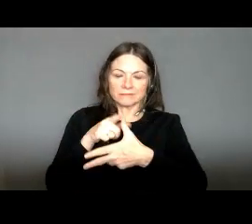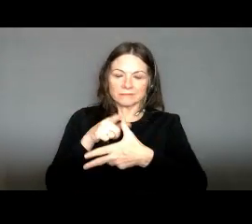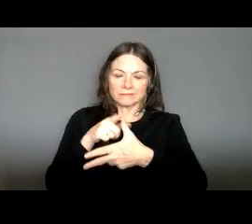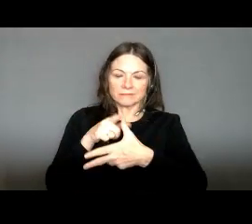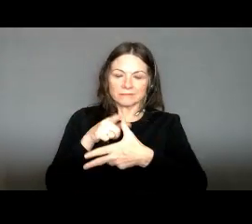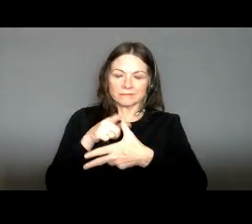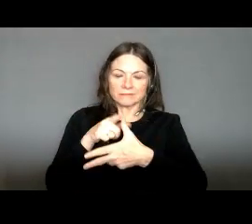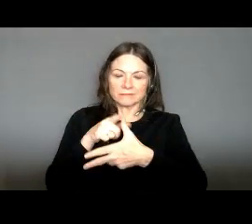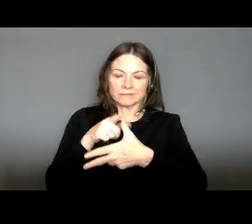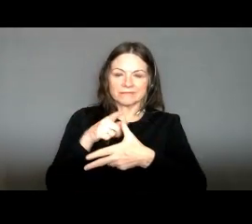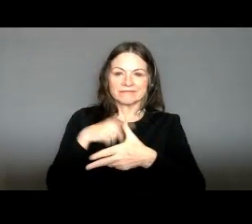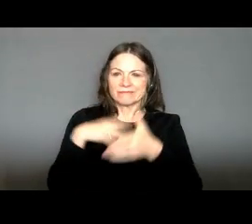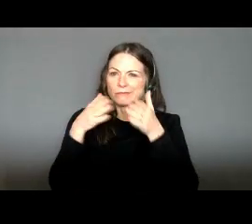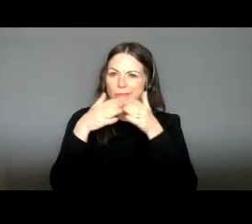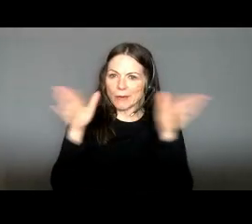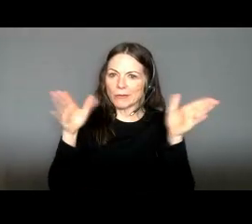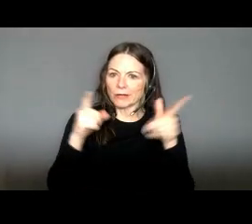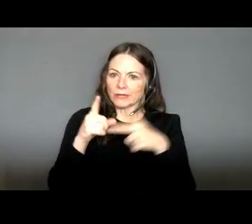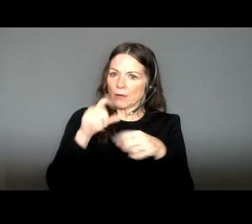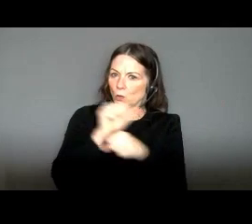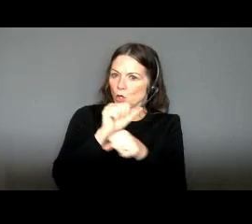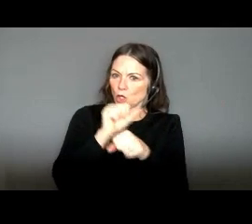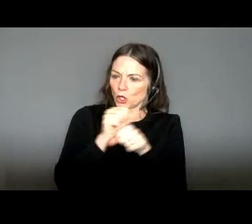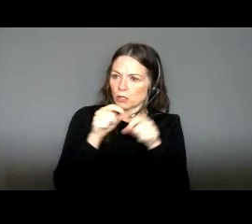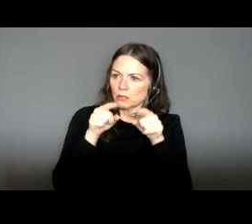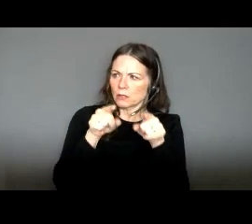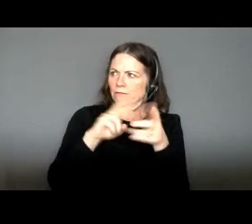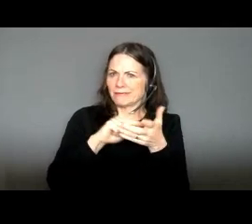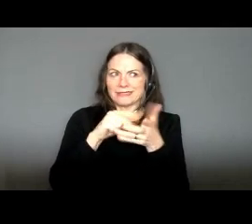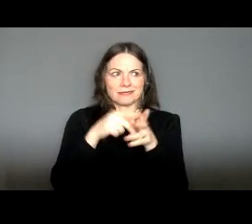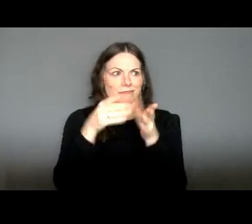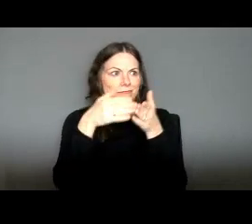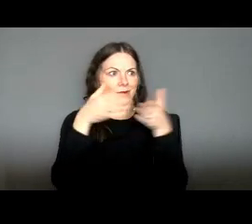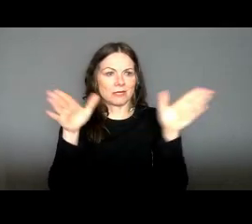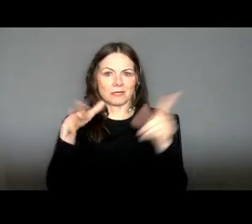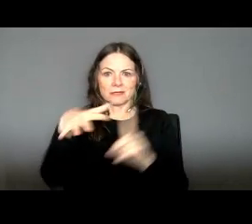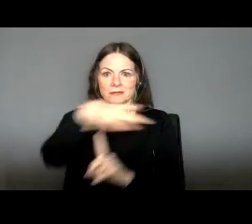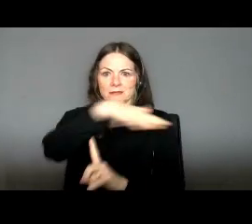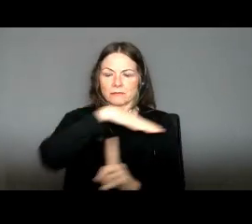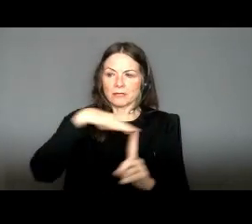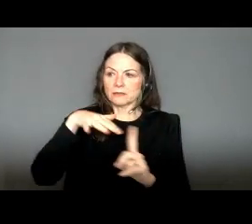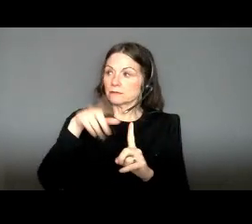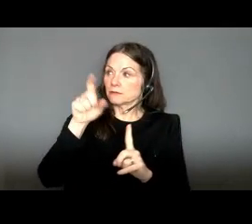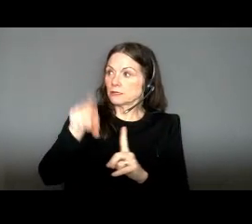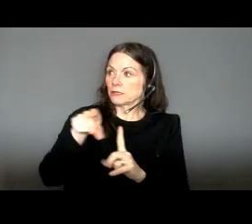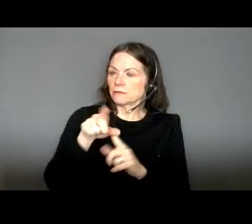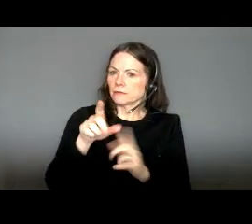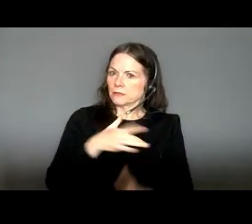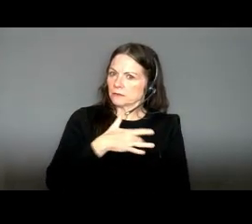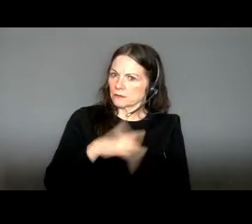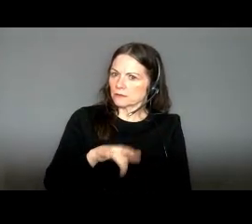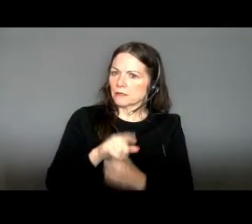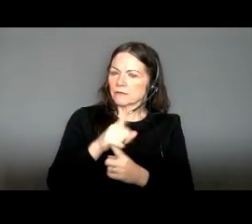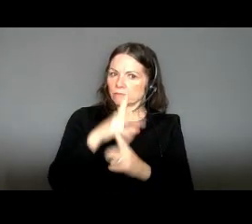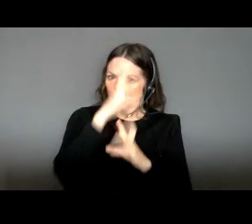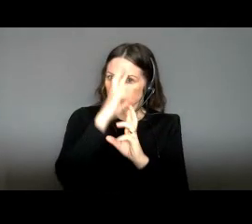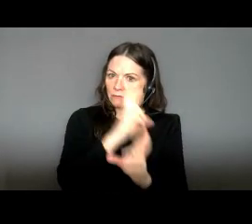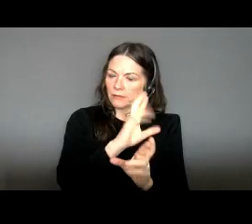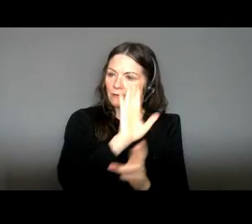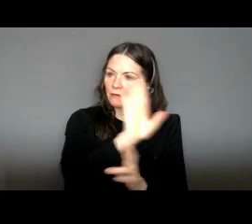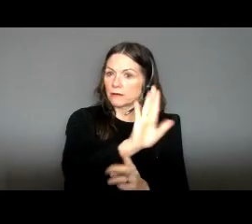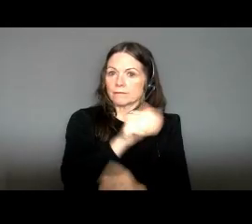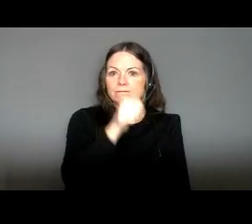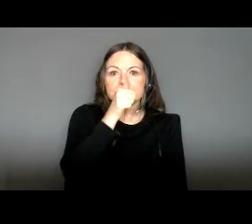one. Public on the job, you are in public space, so you need to be sensitive and respect privacy. You are going